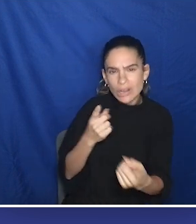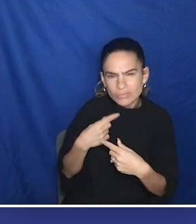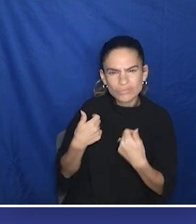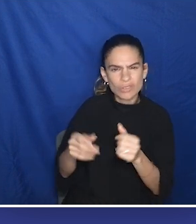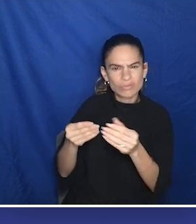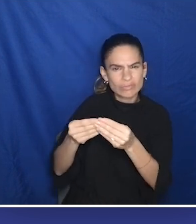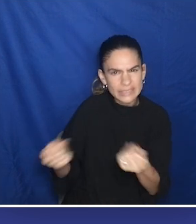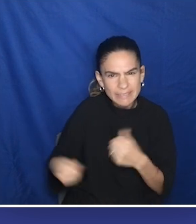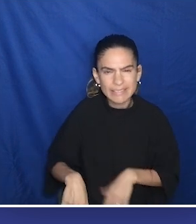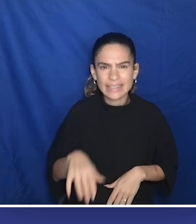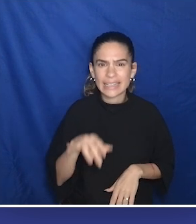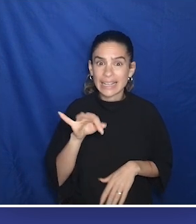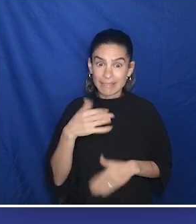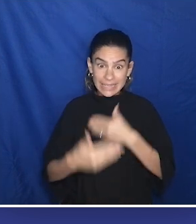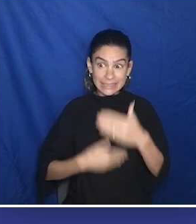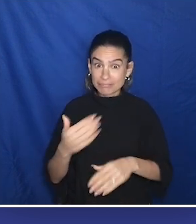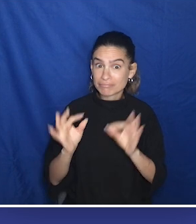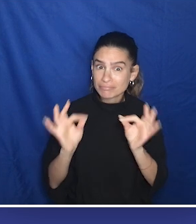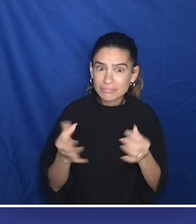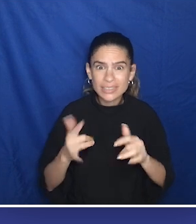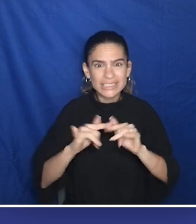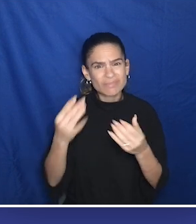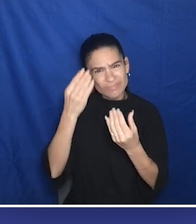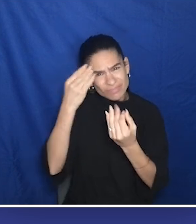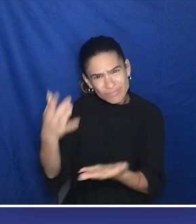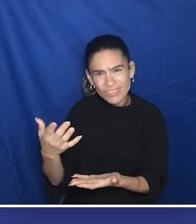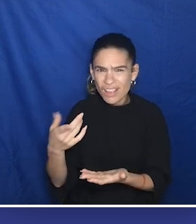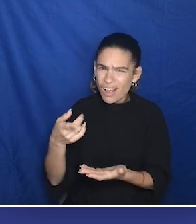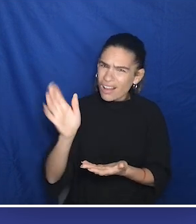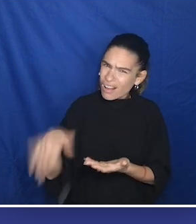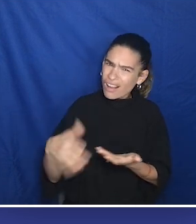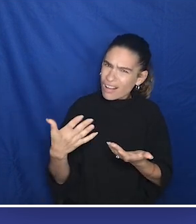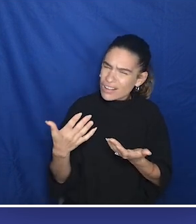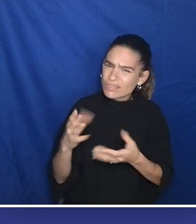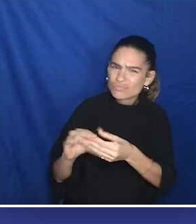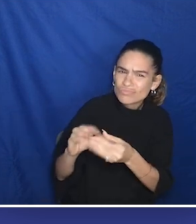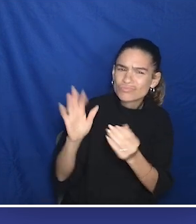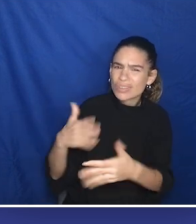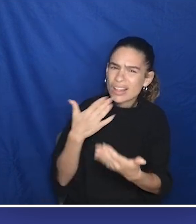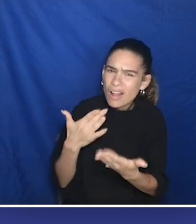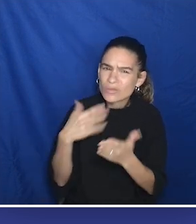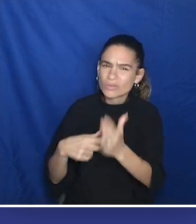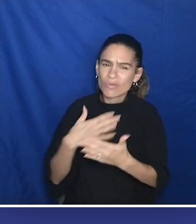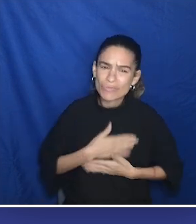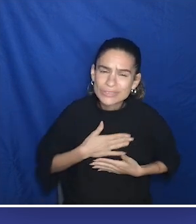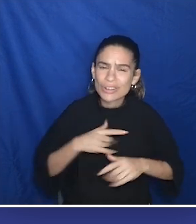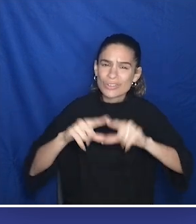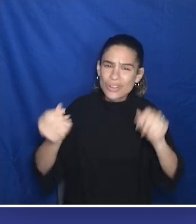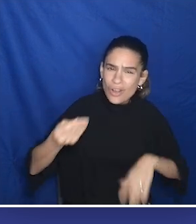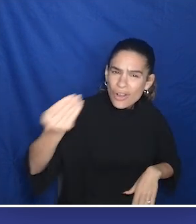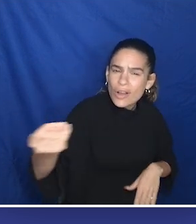resolve the issue. And if things are going well, let caregivers know. Consider giving verbal thanks or a thank you